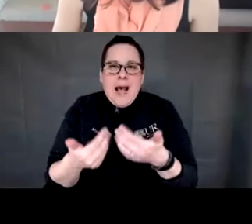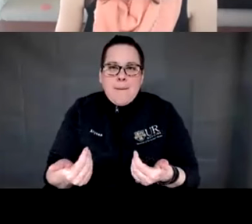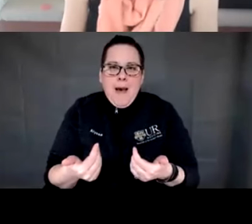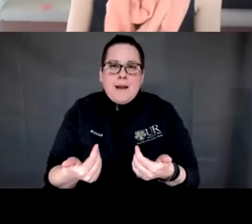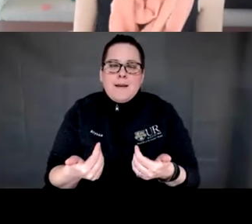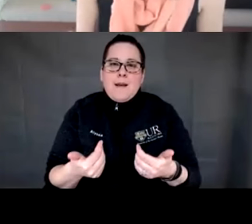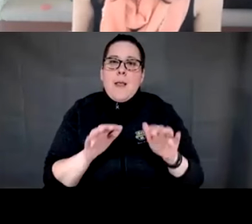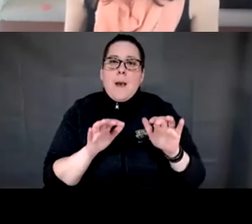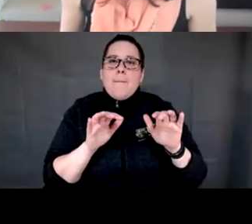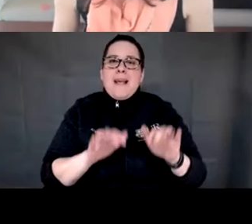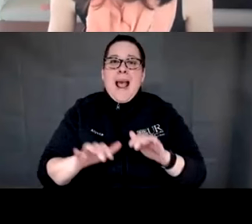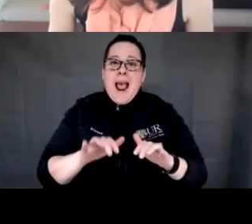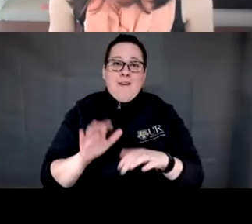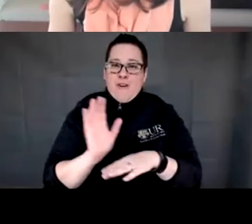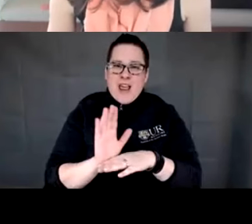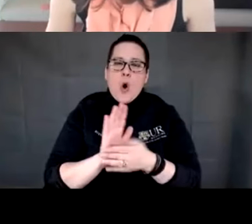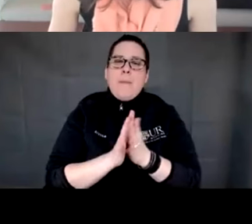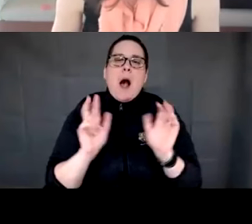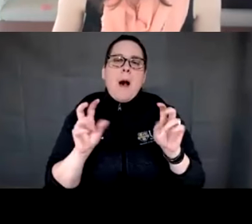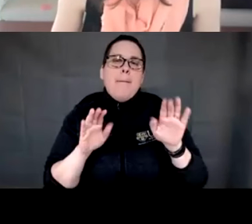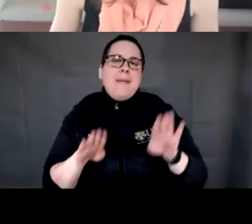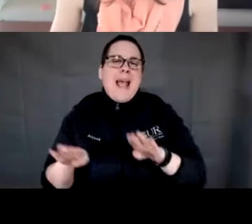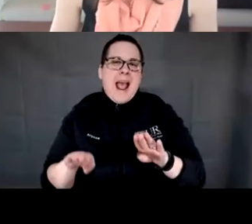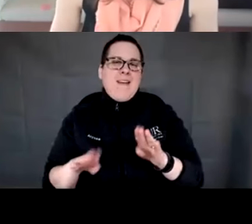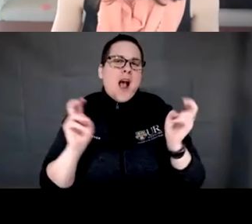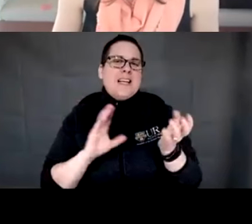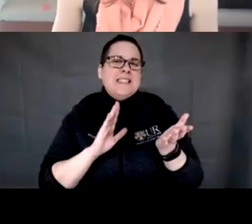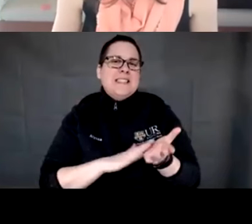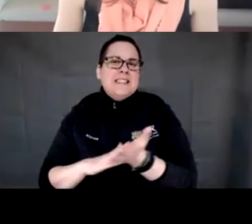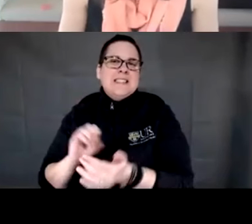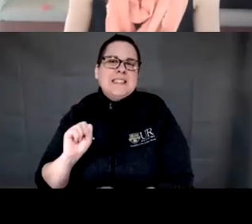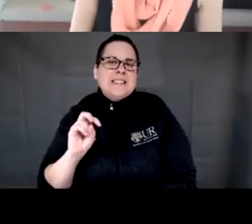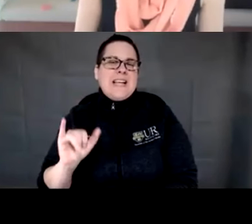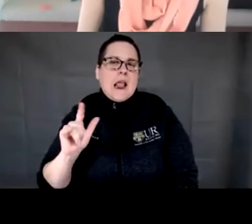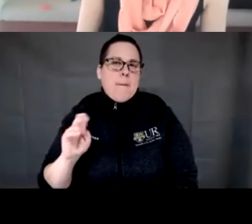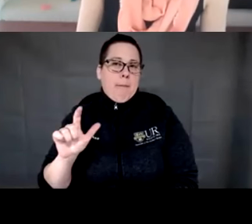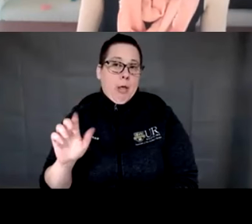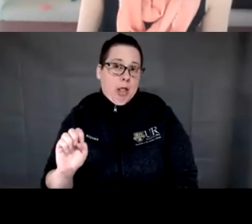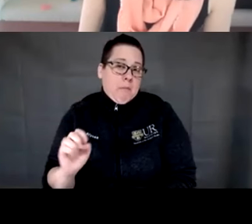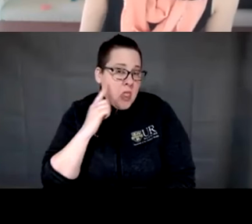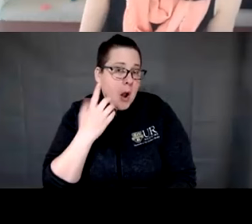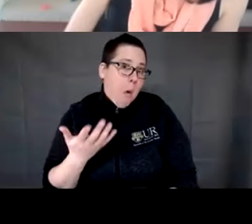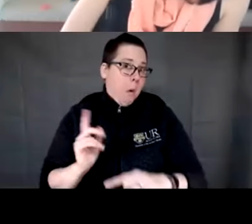into behavioral syllables. So I think that's kind of a promising approach. And I think